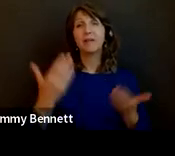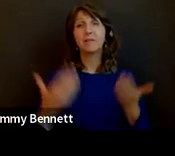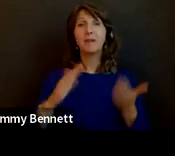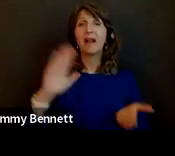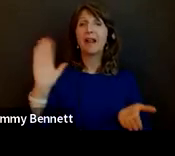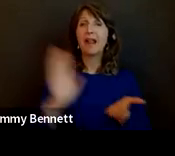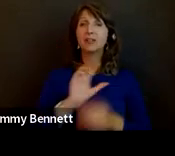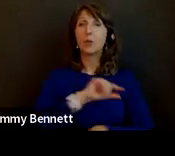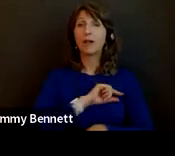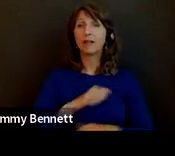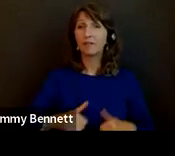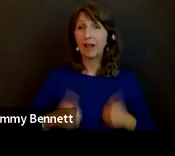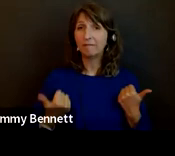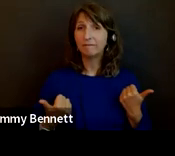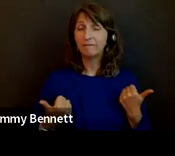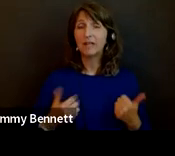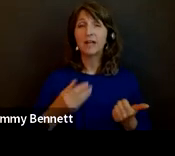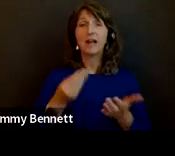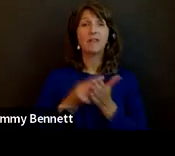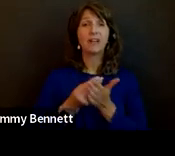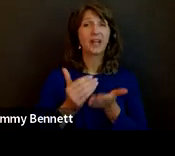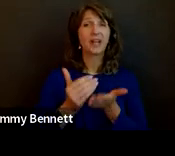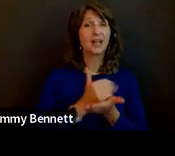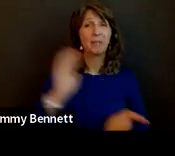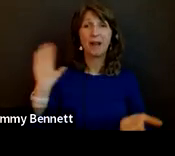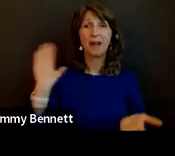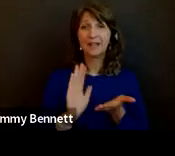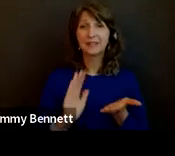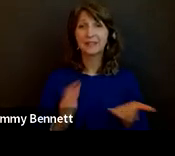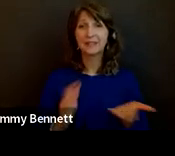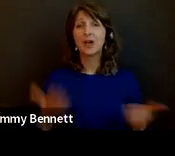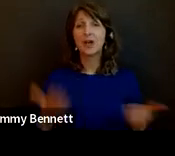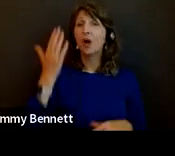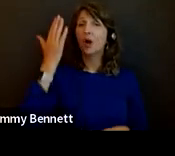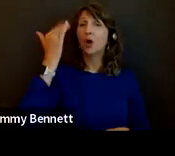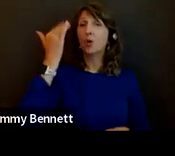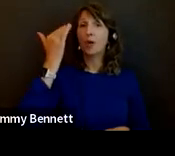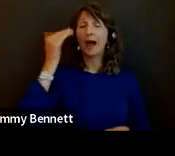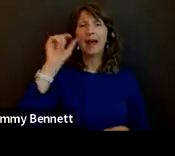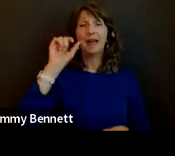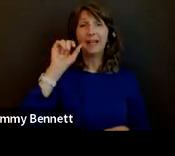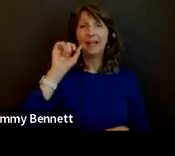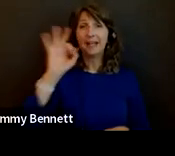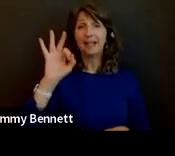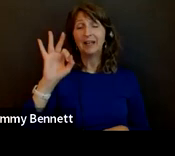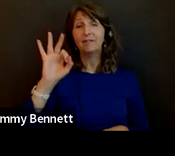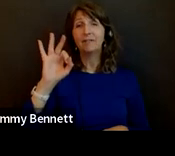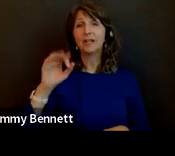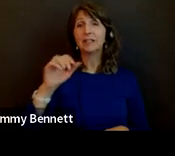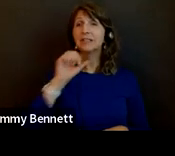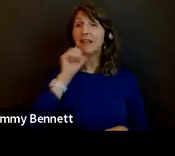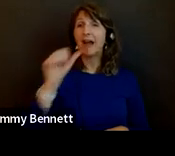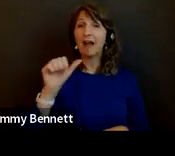instructional placement is also a concern, because again, we just violated federal law if it's not the child's least restrictive environment. Not